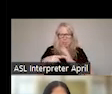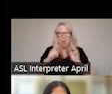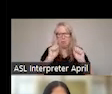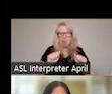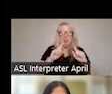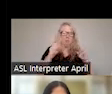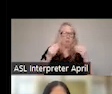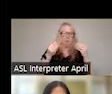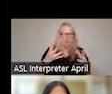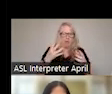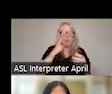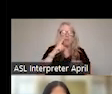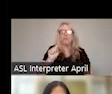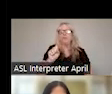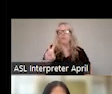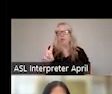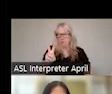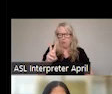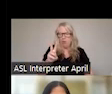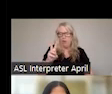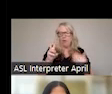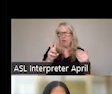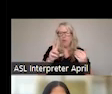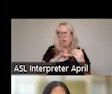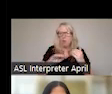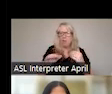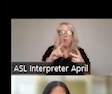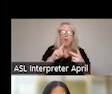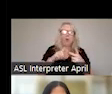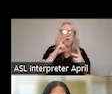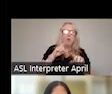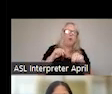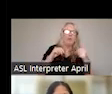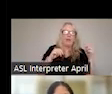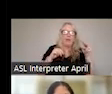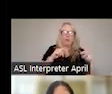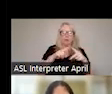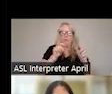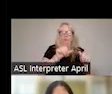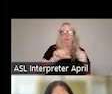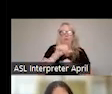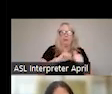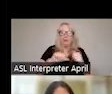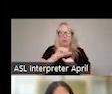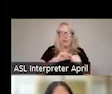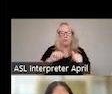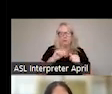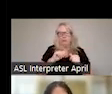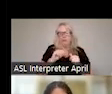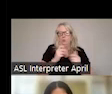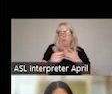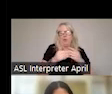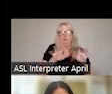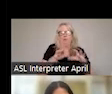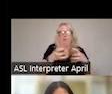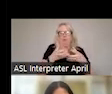software platform, or we'll provide also the peer on the other end to interact with whatever population is in